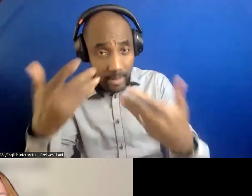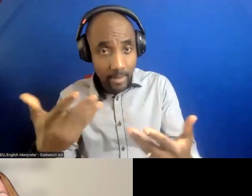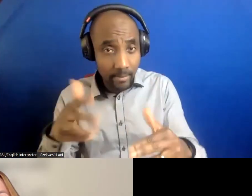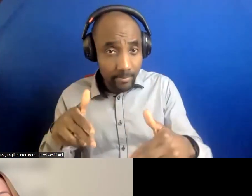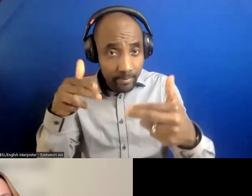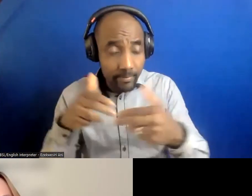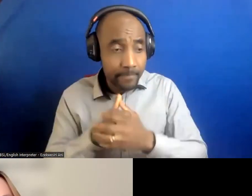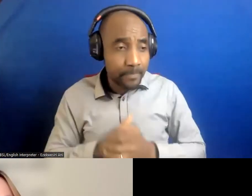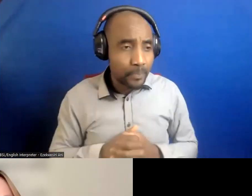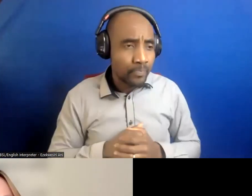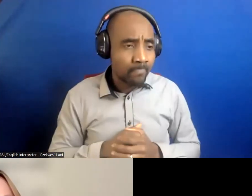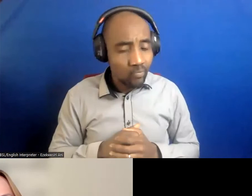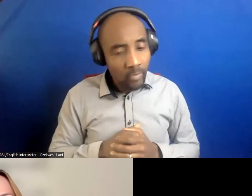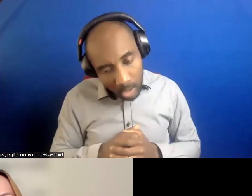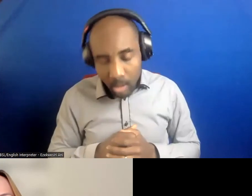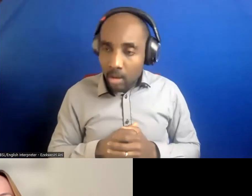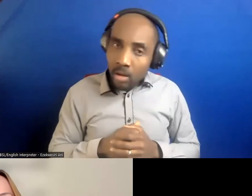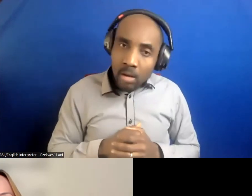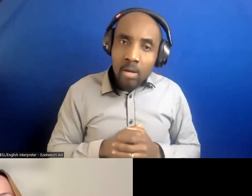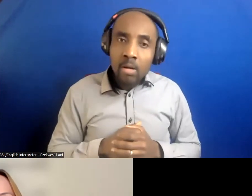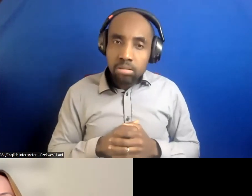It's been challenging, I think,